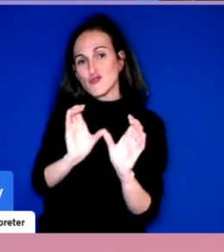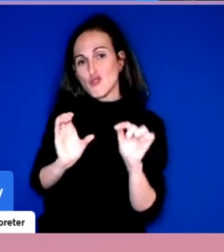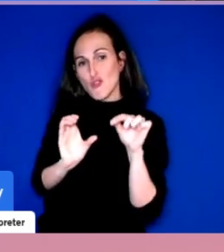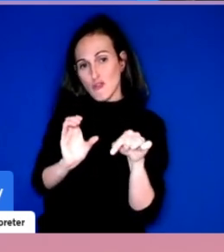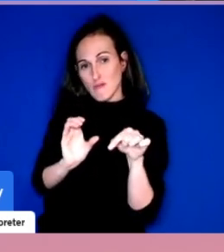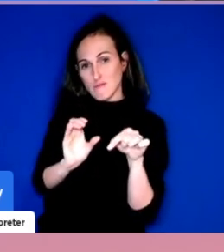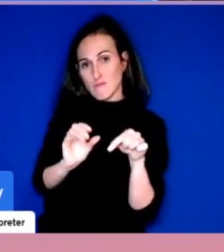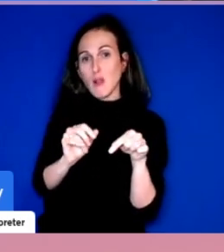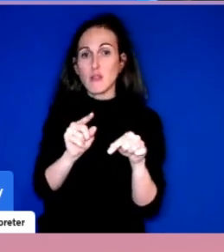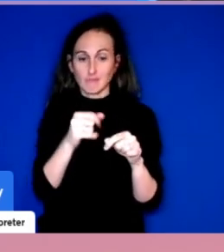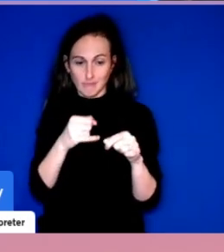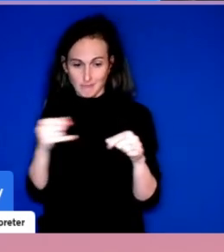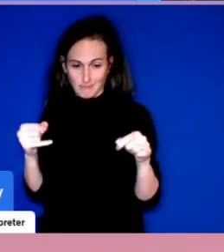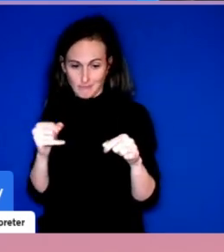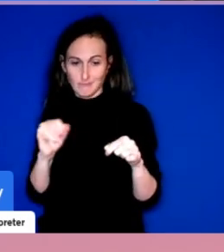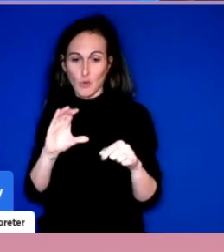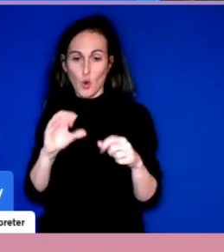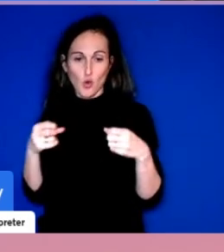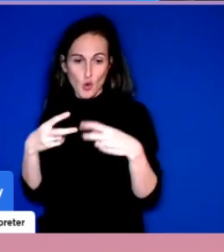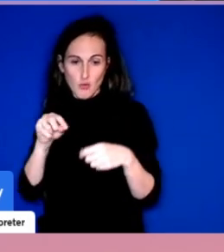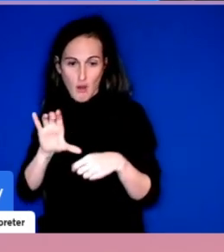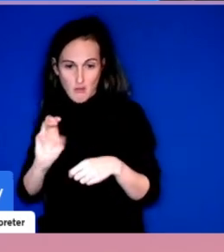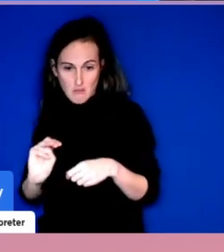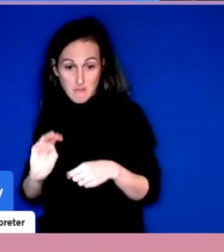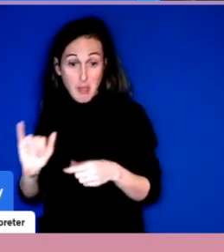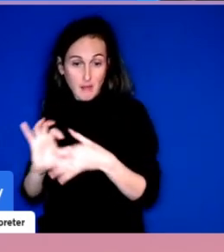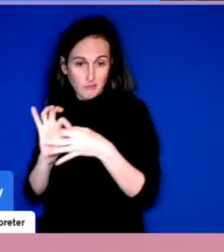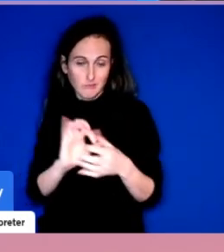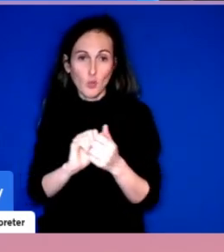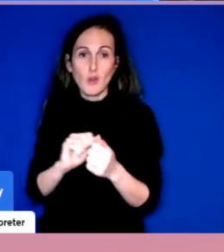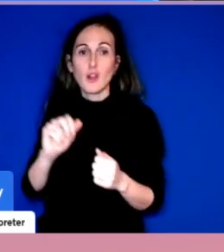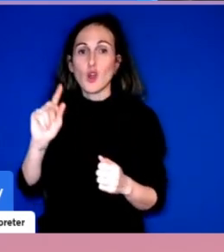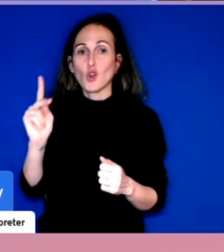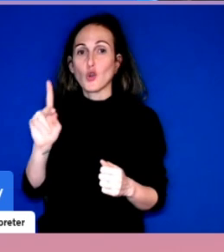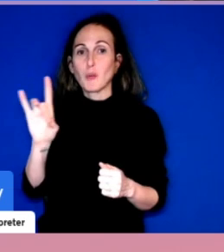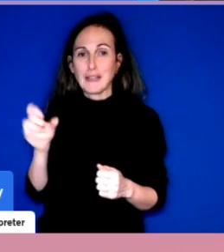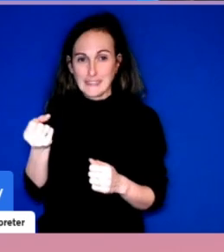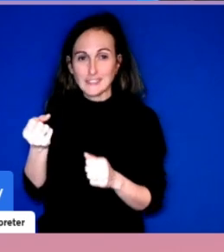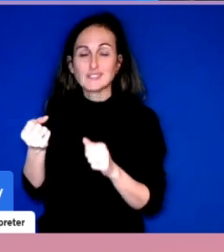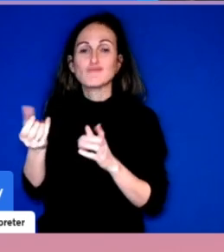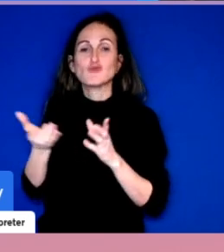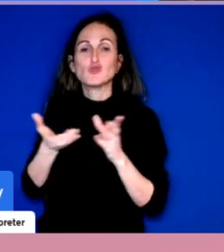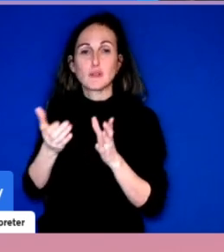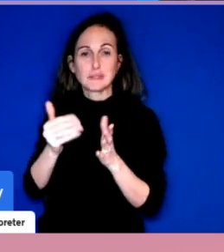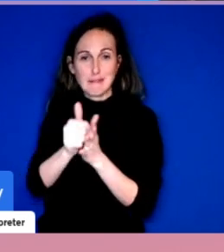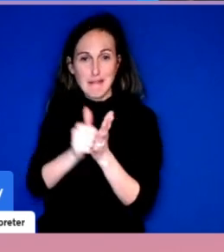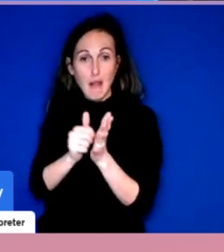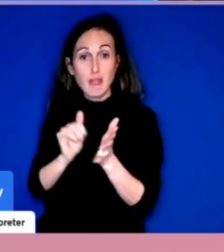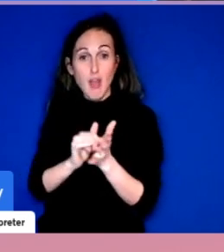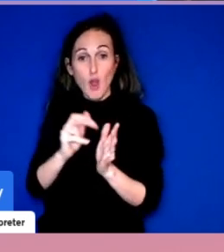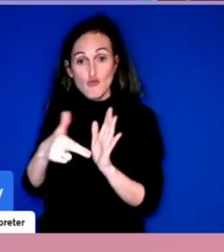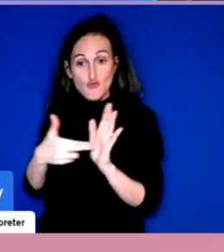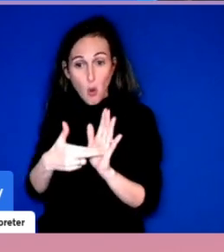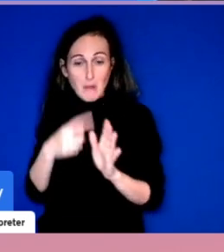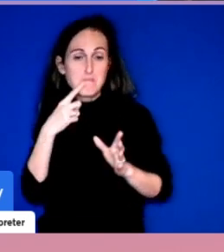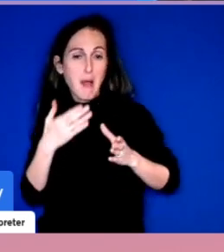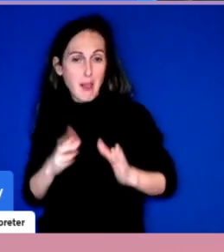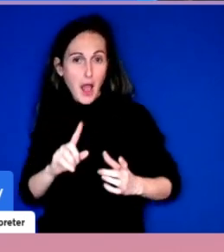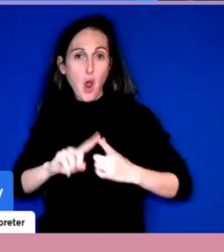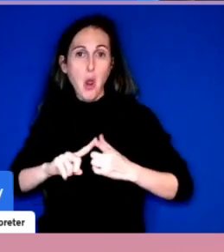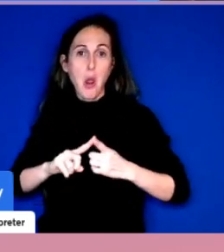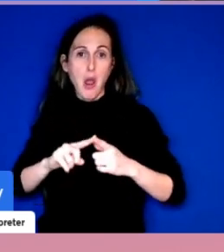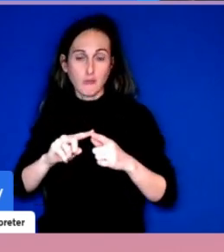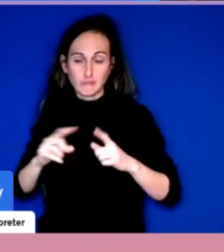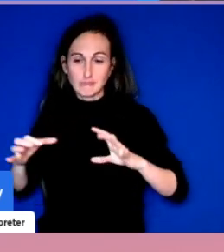littlebigminingco.com. That would be associated with a Kubernetes service account, and this role would be allowed to create a certificate for